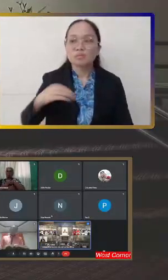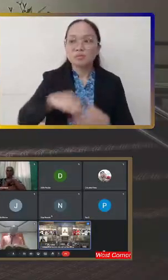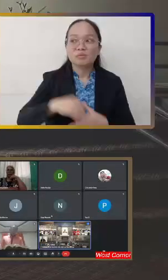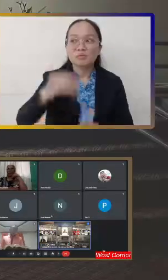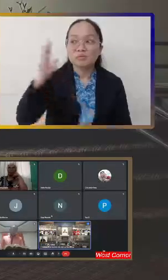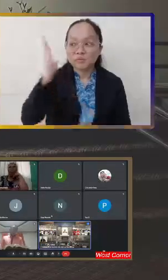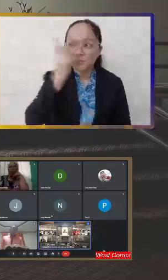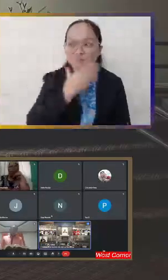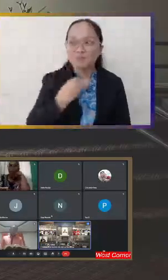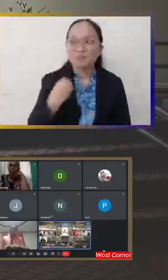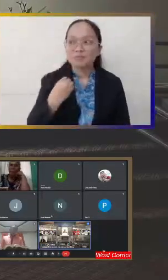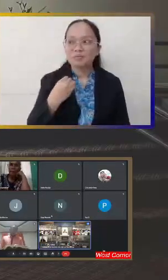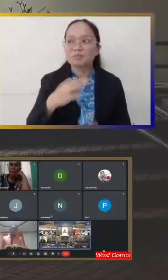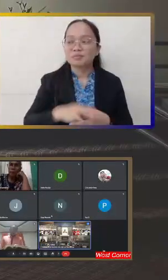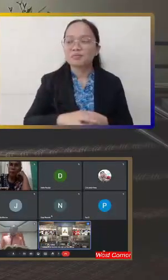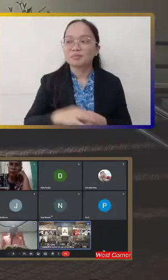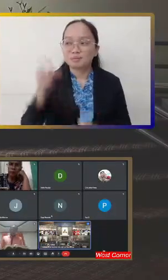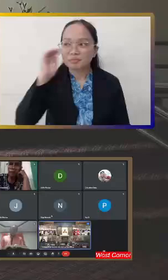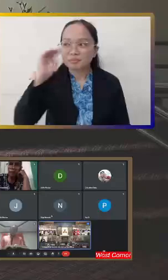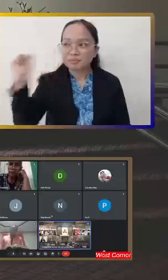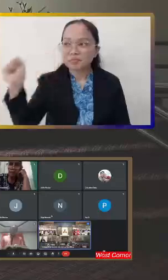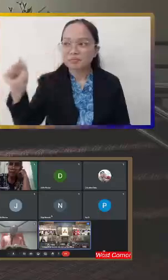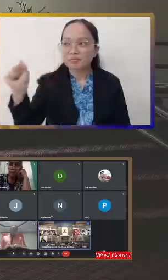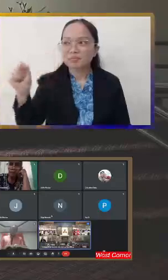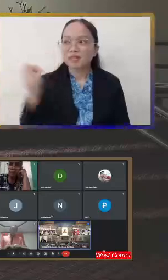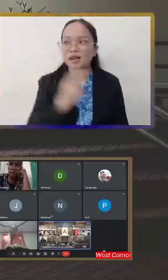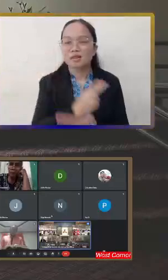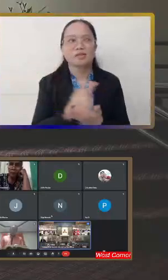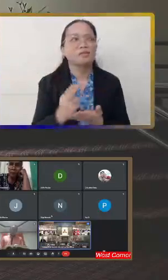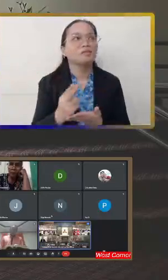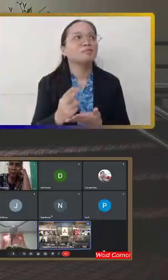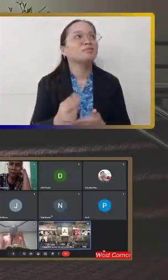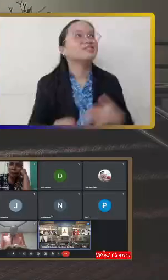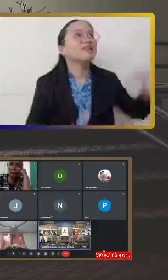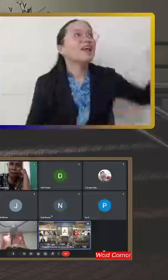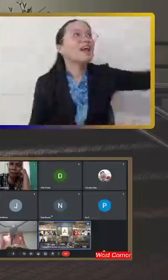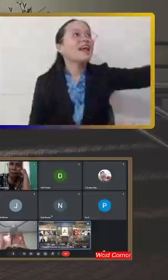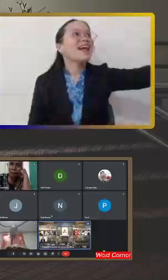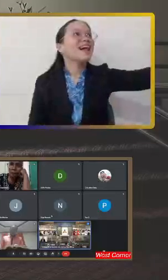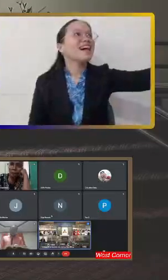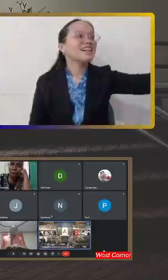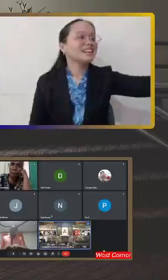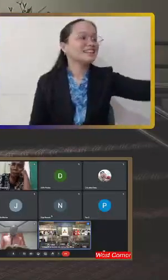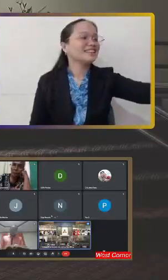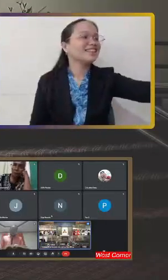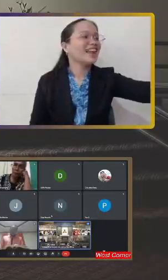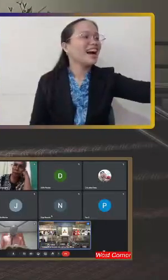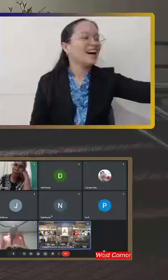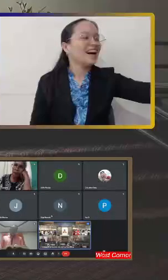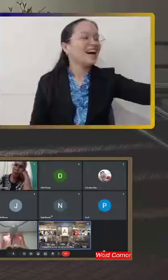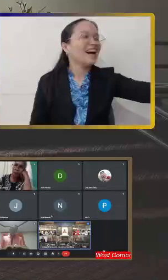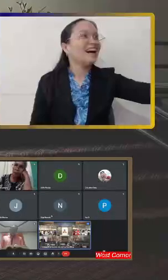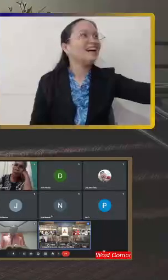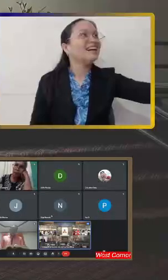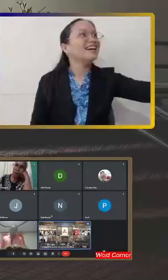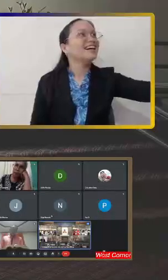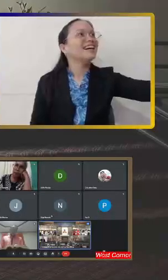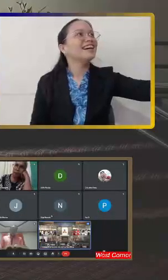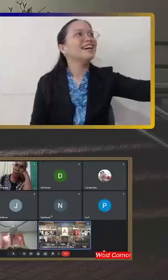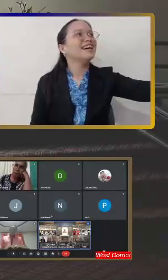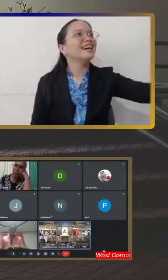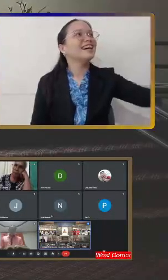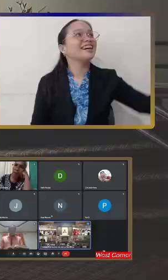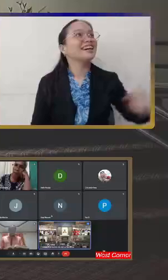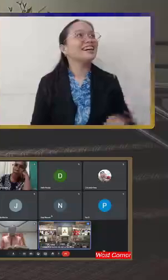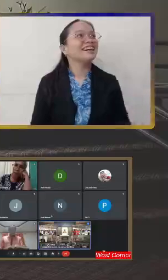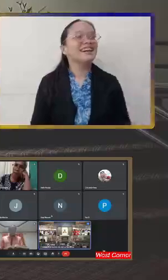in the beauty of His holiness. Okay? In the beauty of holiness. Okay?